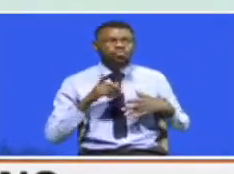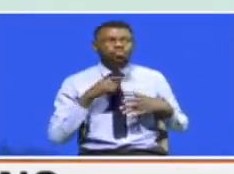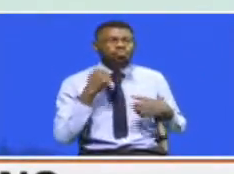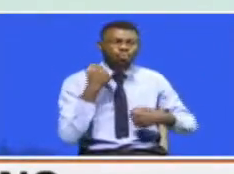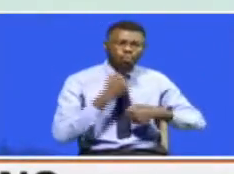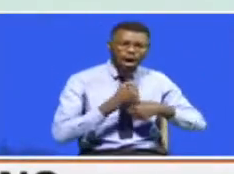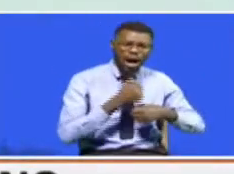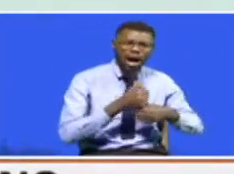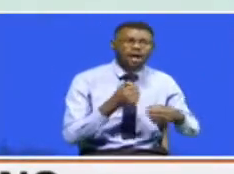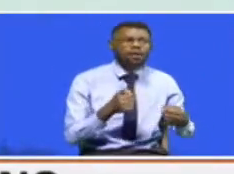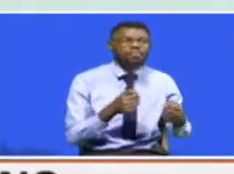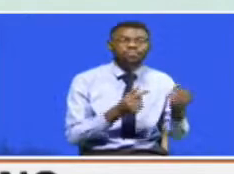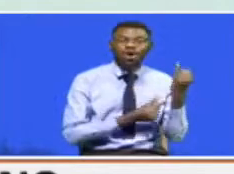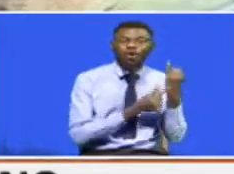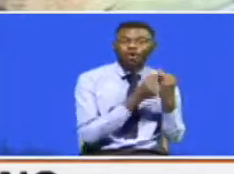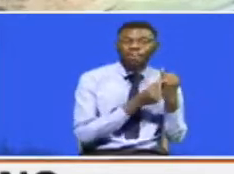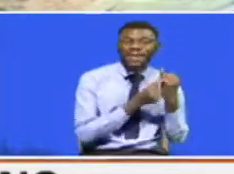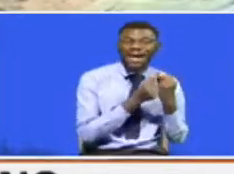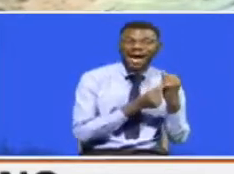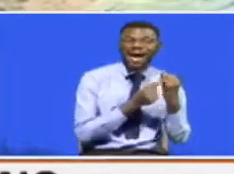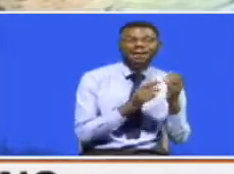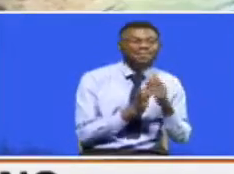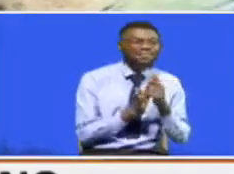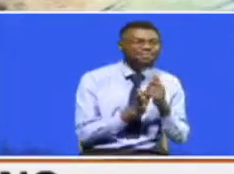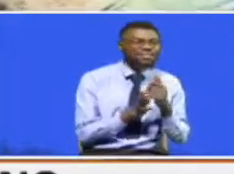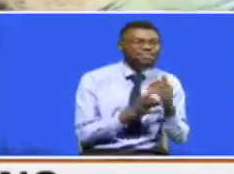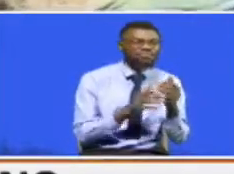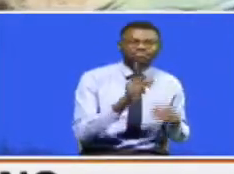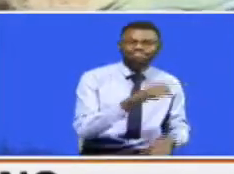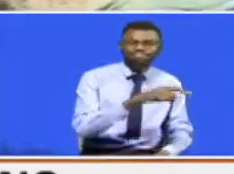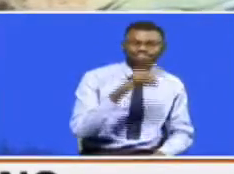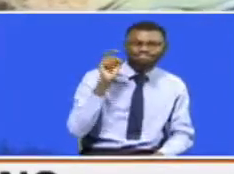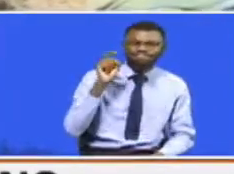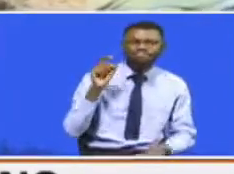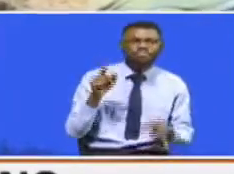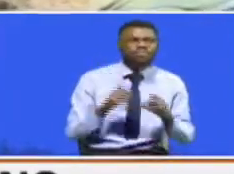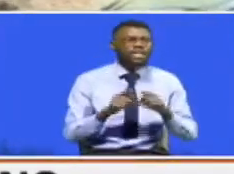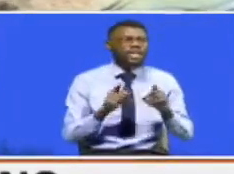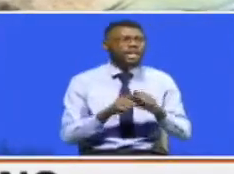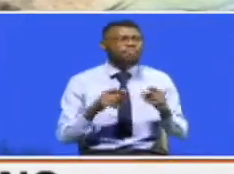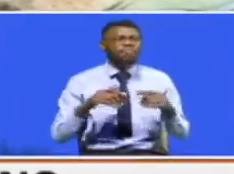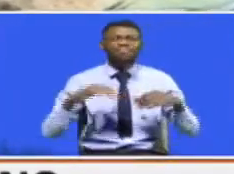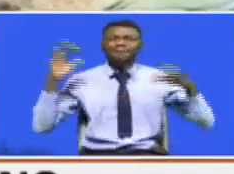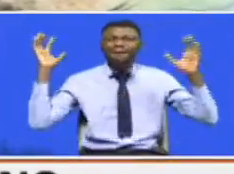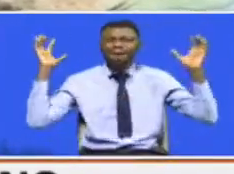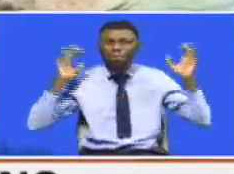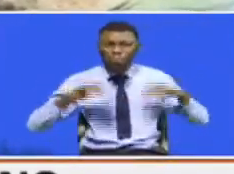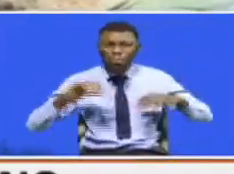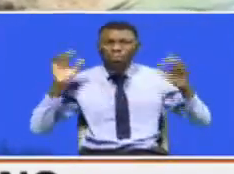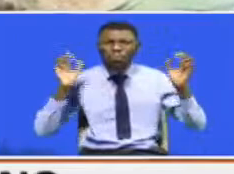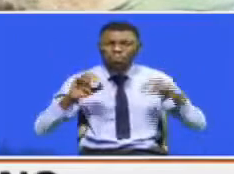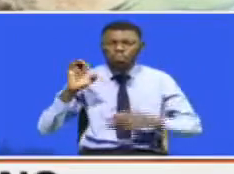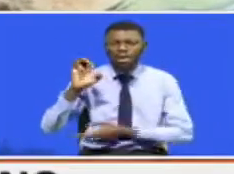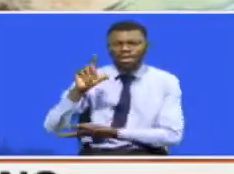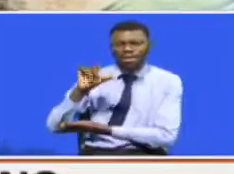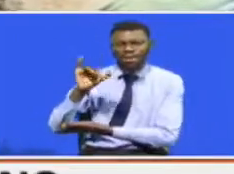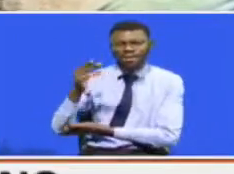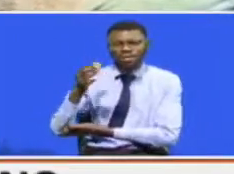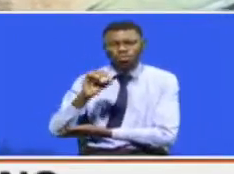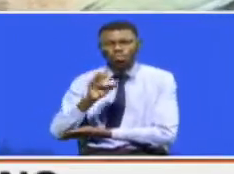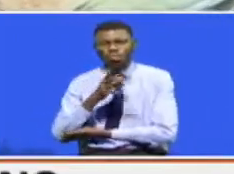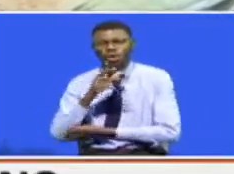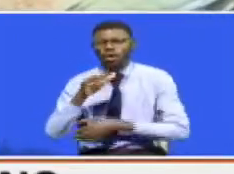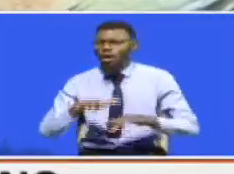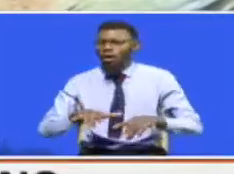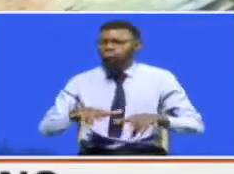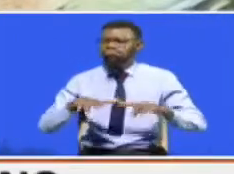omena fishing. And not even omena fishing alone, you'll realize that El Nino comes with a lot of floods, and the flooding will affect accessibility